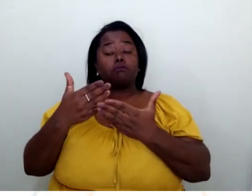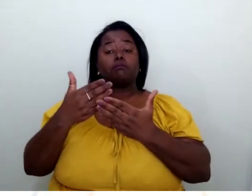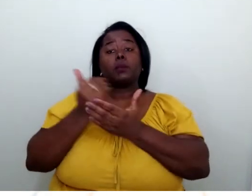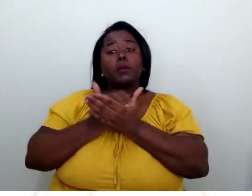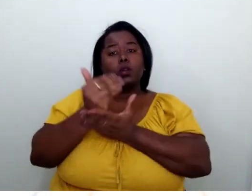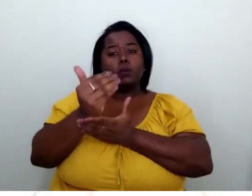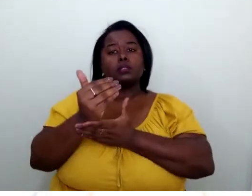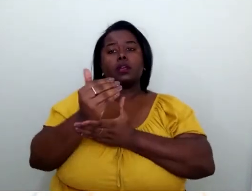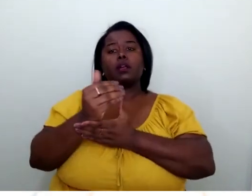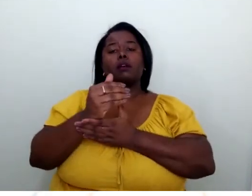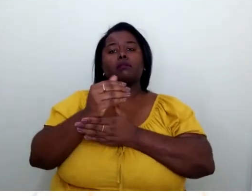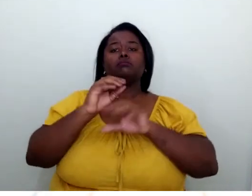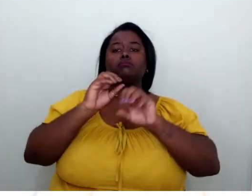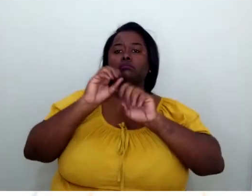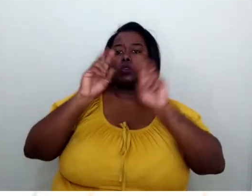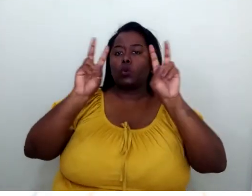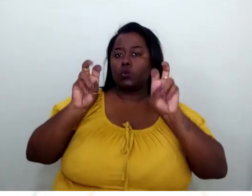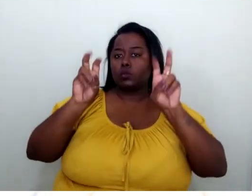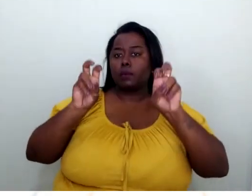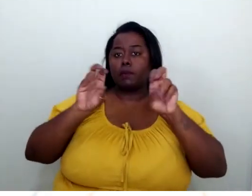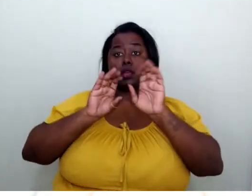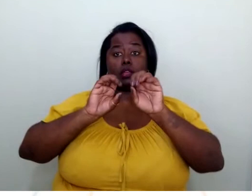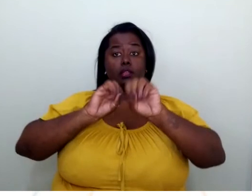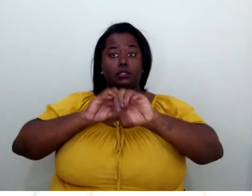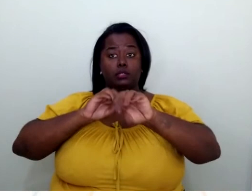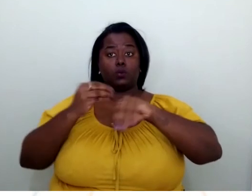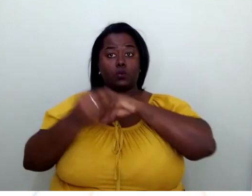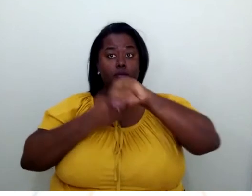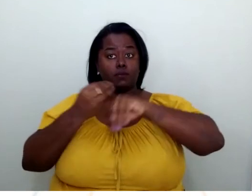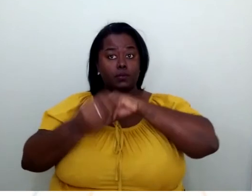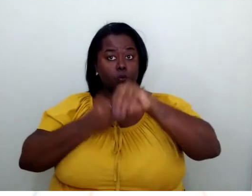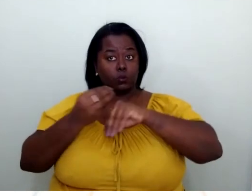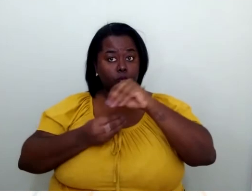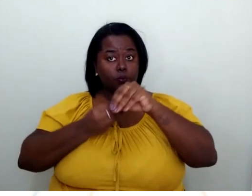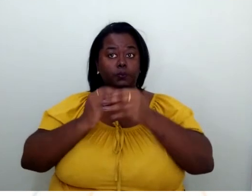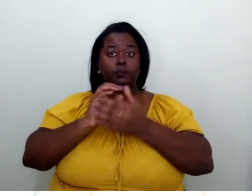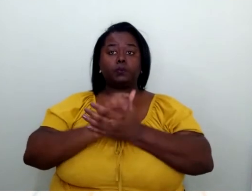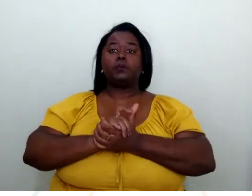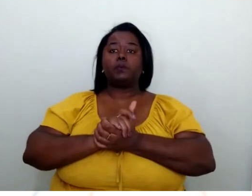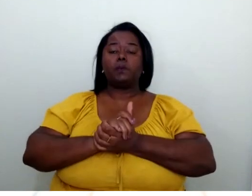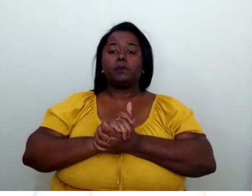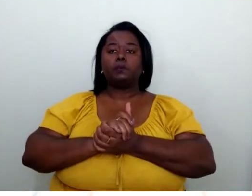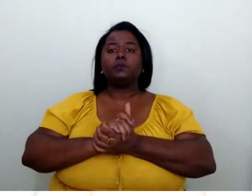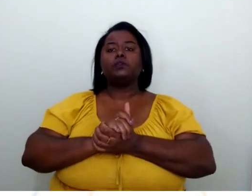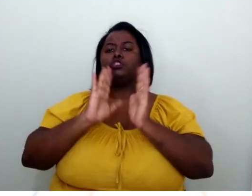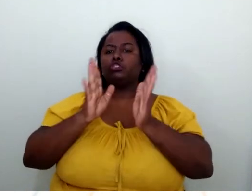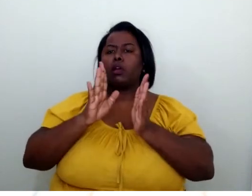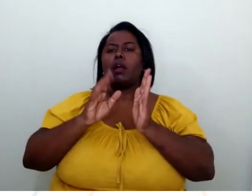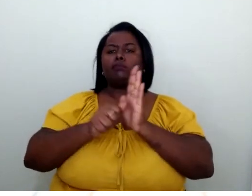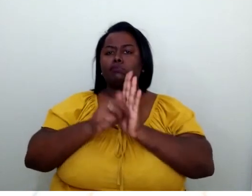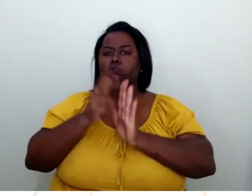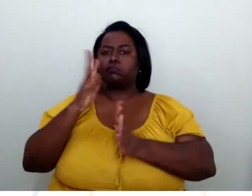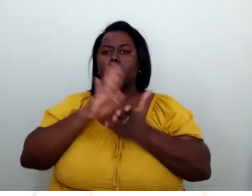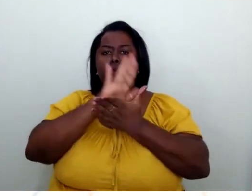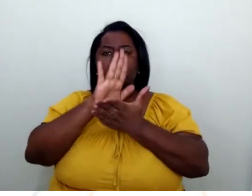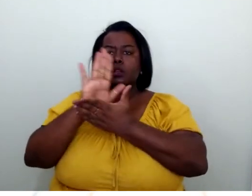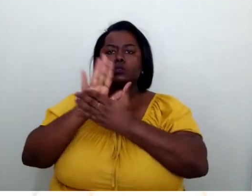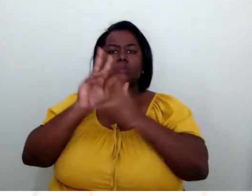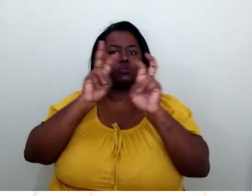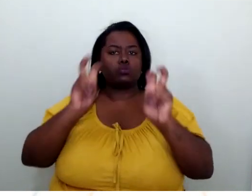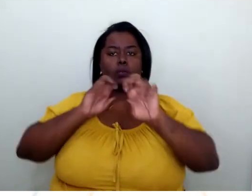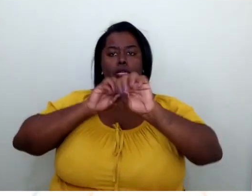So to begin, there's 7 things I'd like to highlight. First, the concept of blended learning. Then we'll move on to student